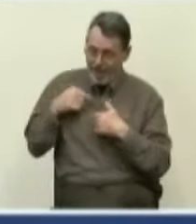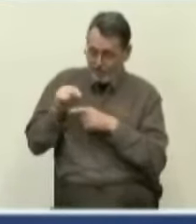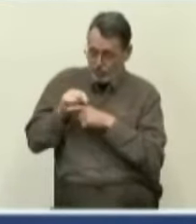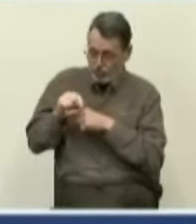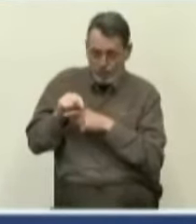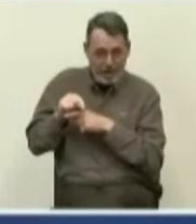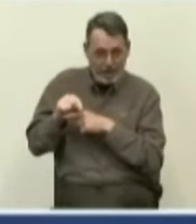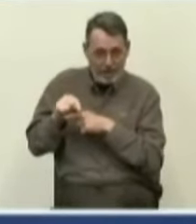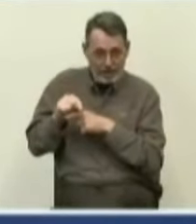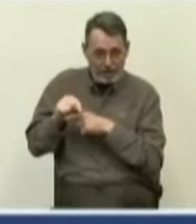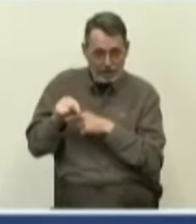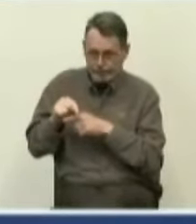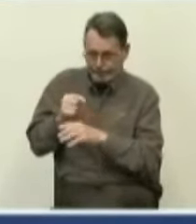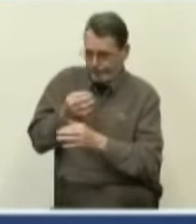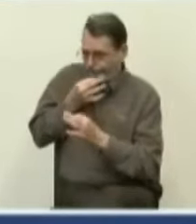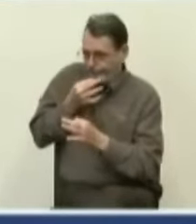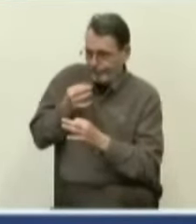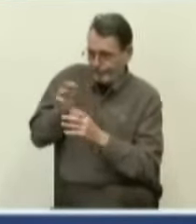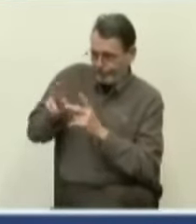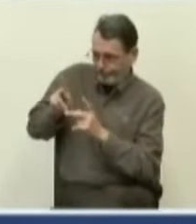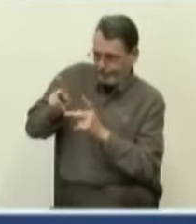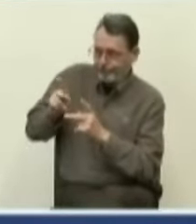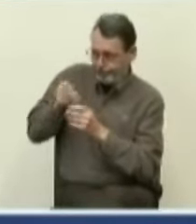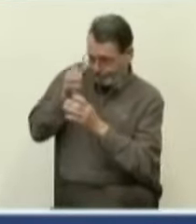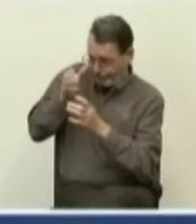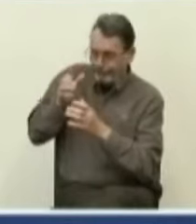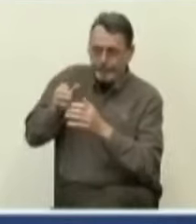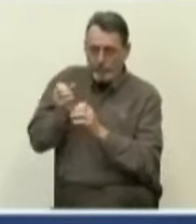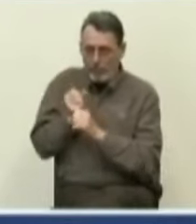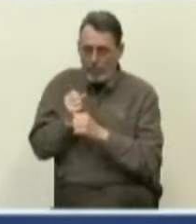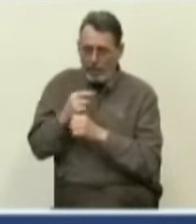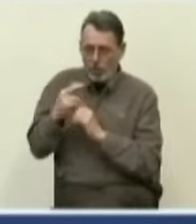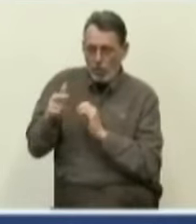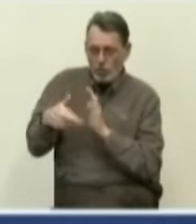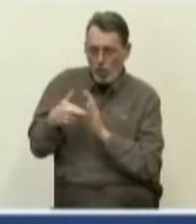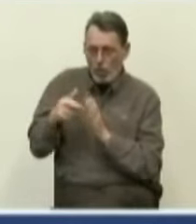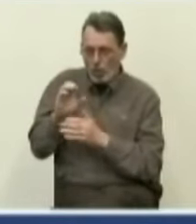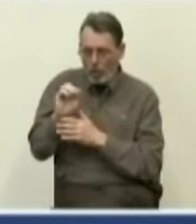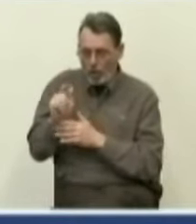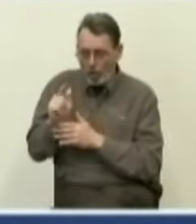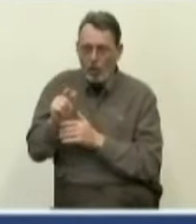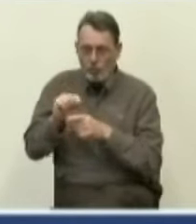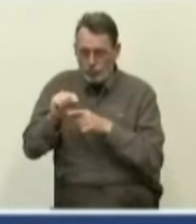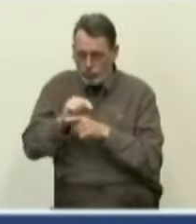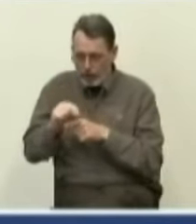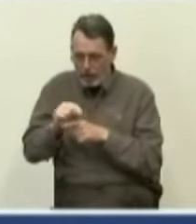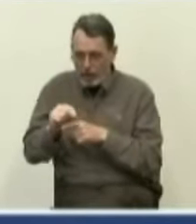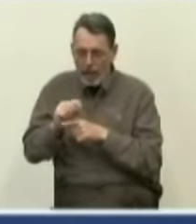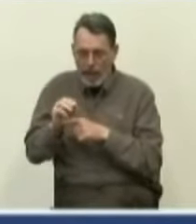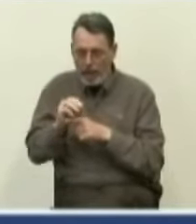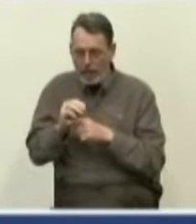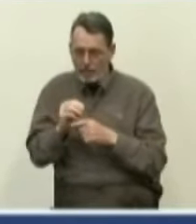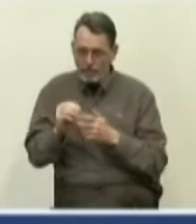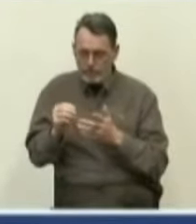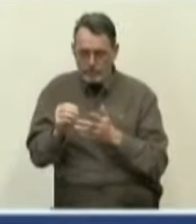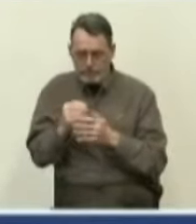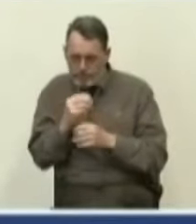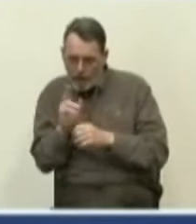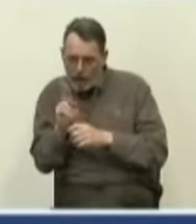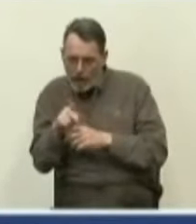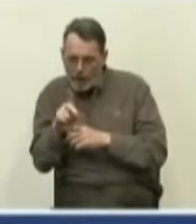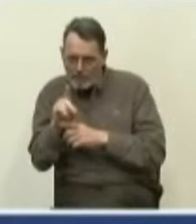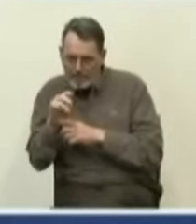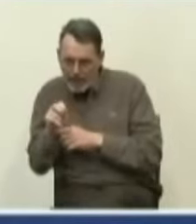subject matter experts immediately create roll call training and refresher updates for arrest